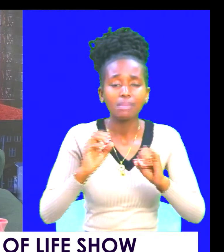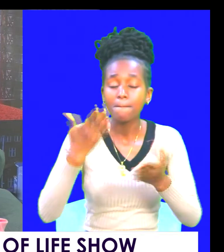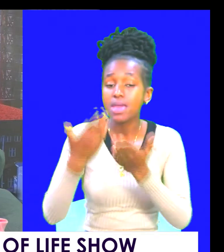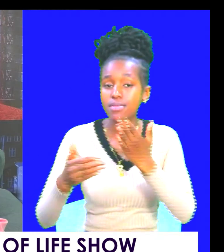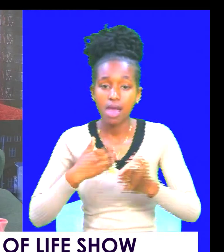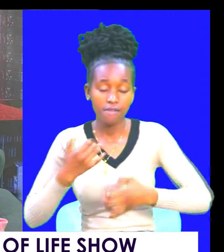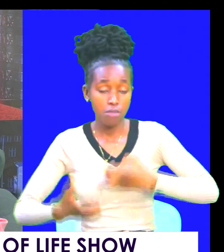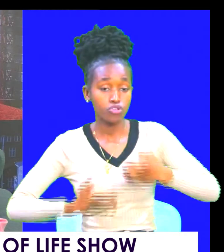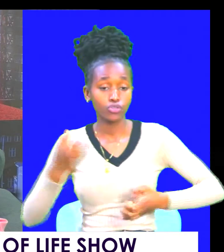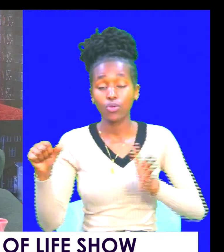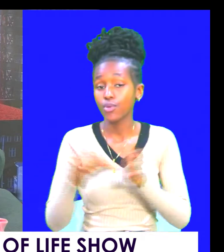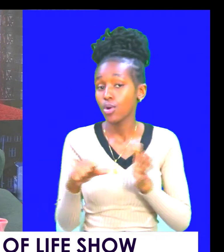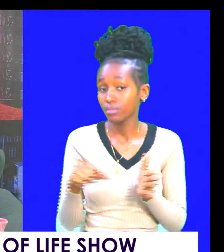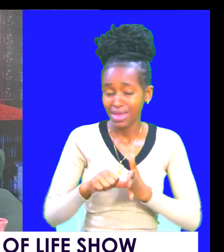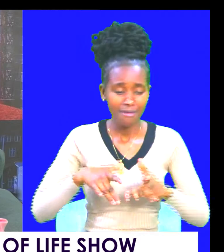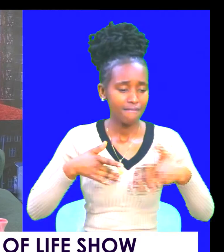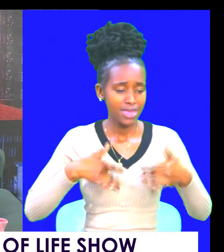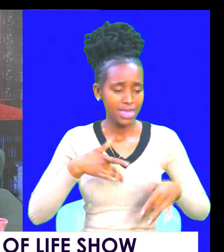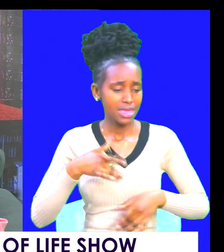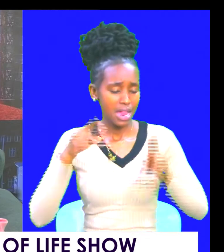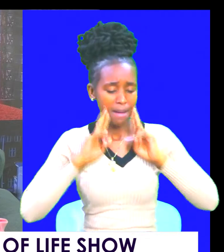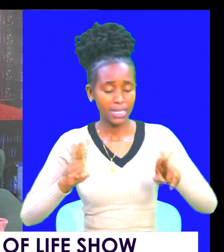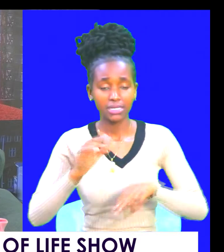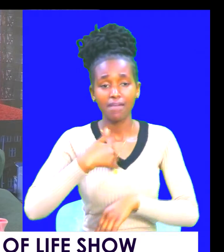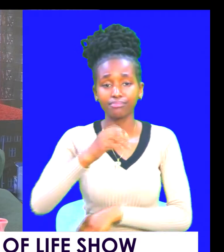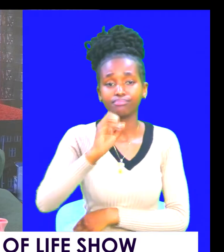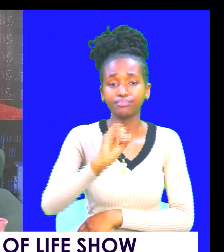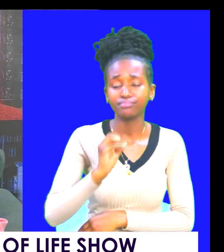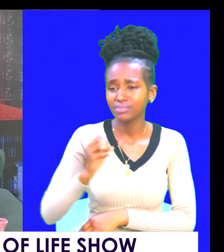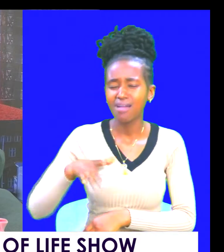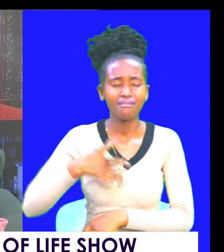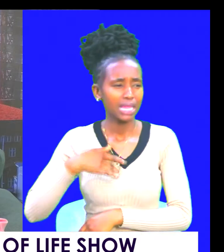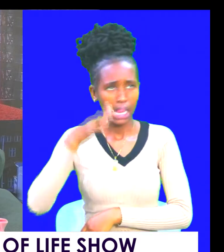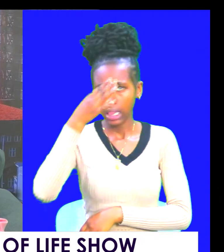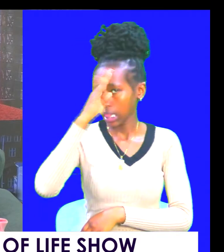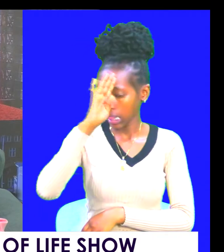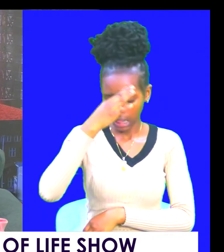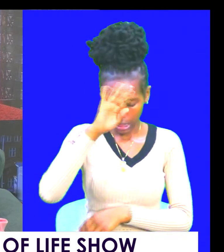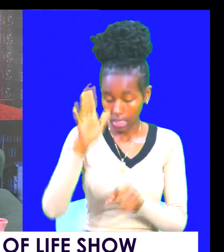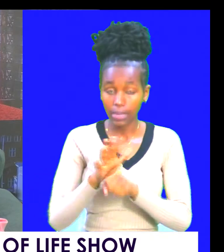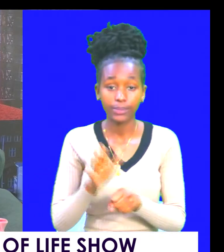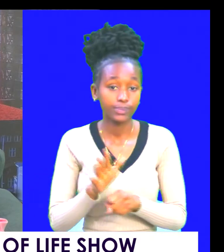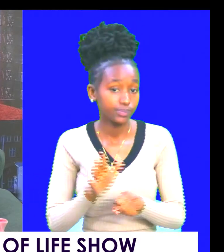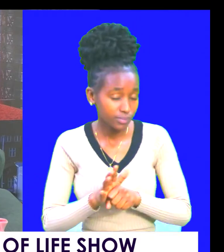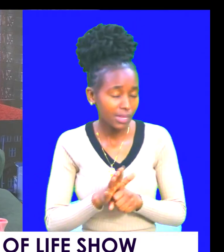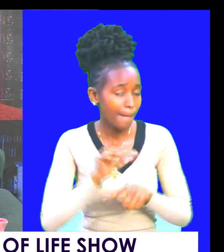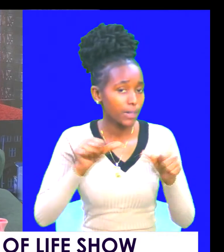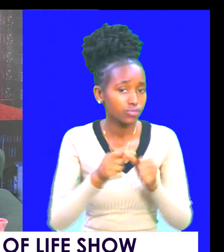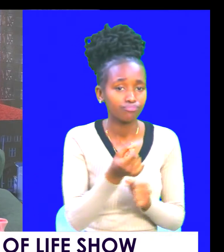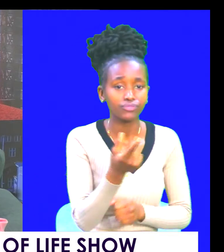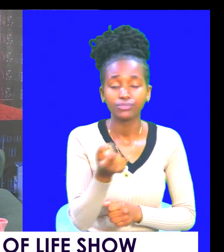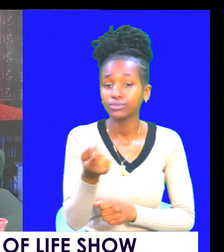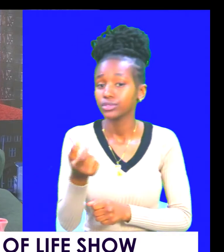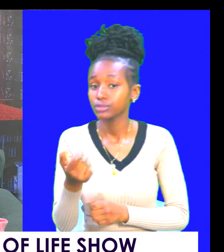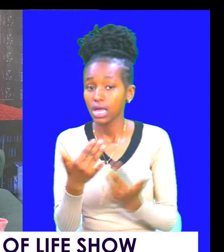kind. You are not at peace because you're uncertain about a few things in life,